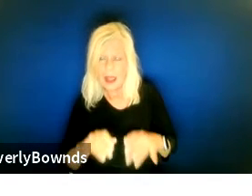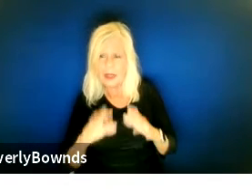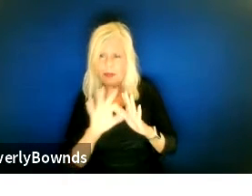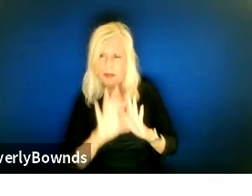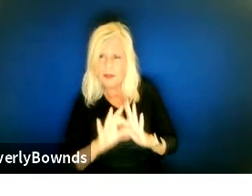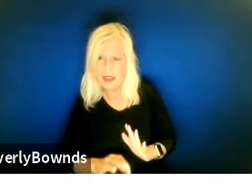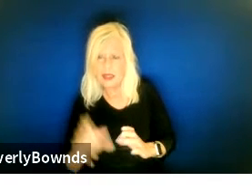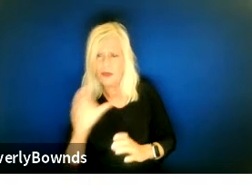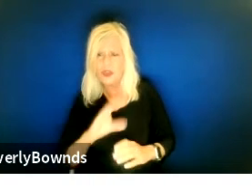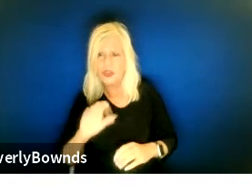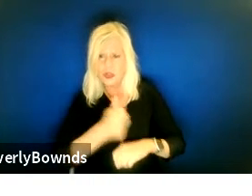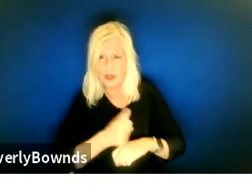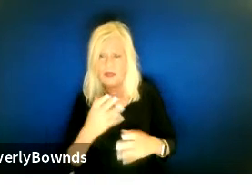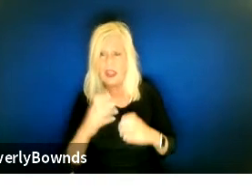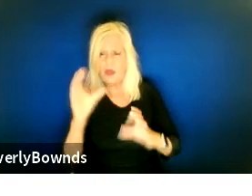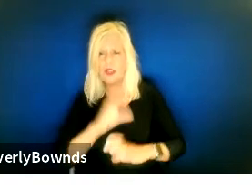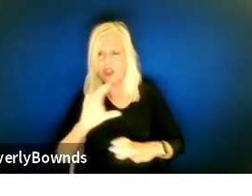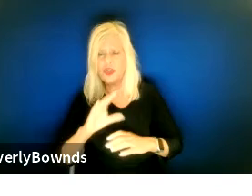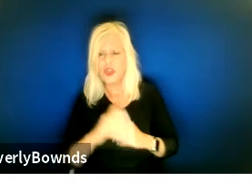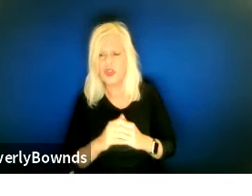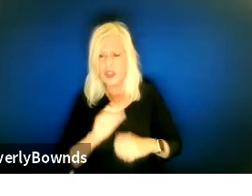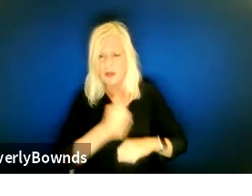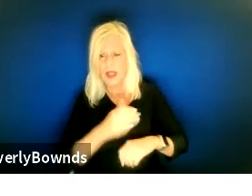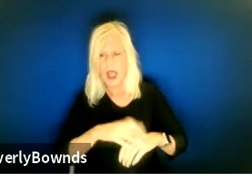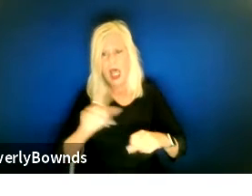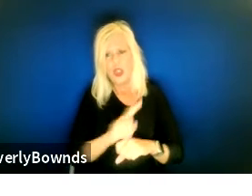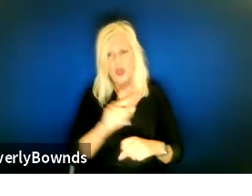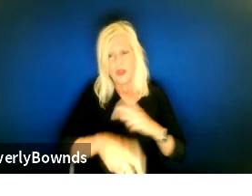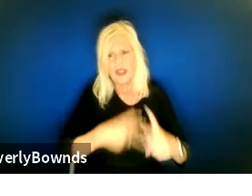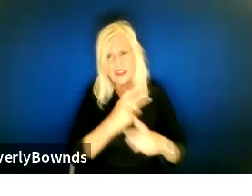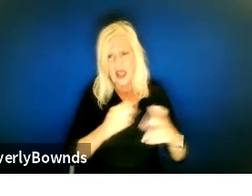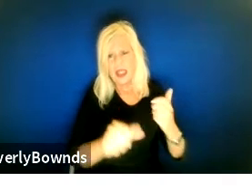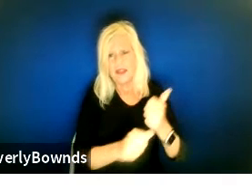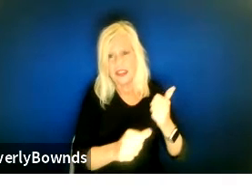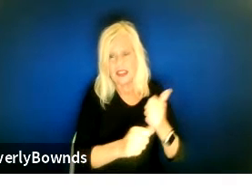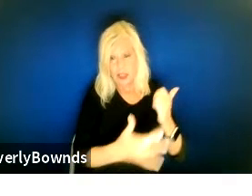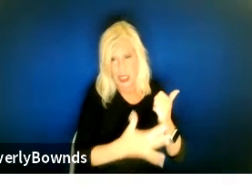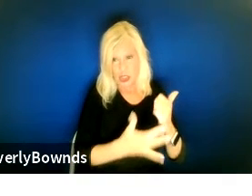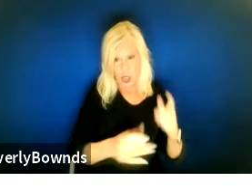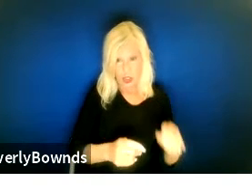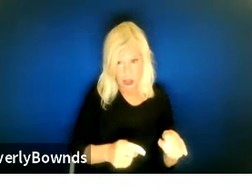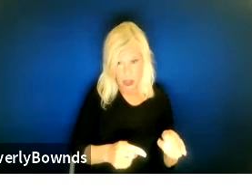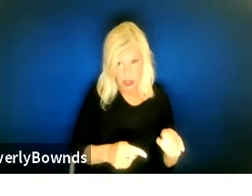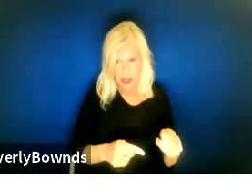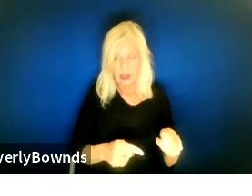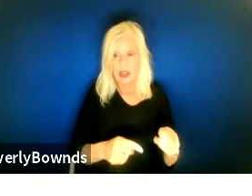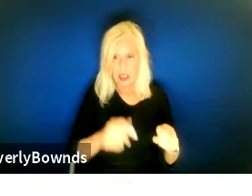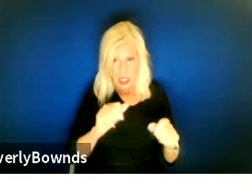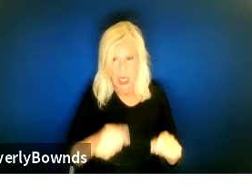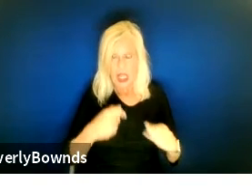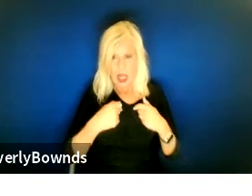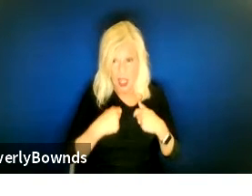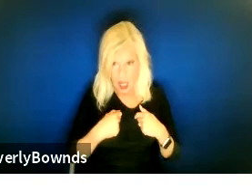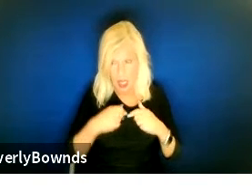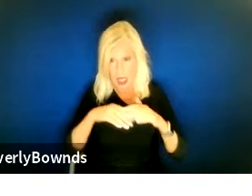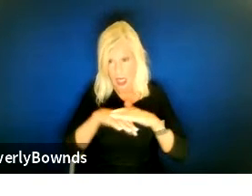based? They want a search to be based on, okay, I use this type of assistive technology. Can I